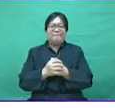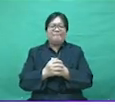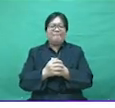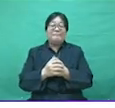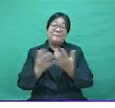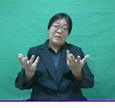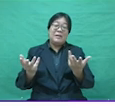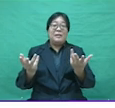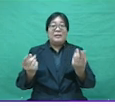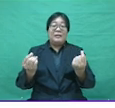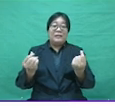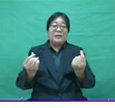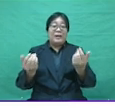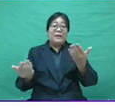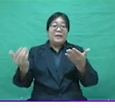the